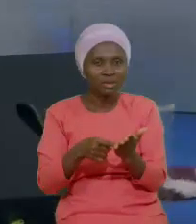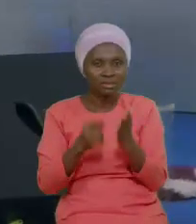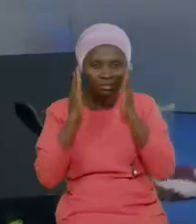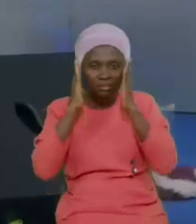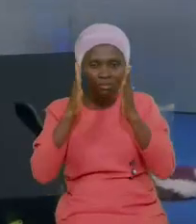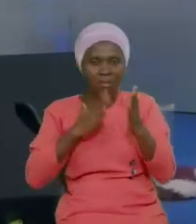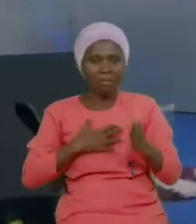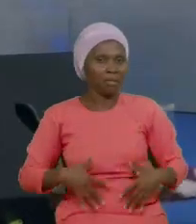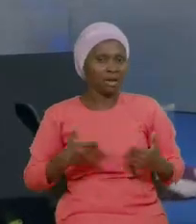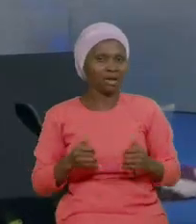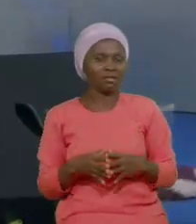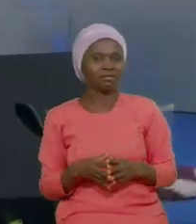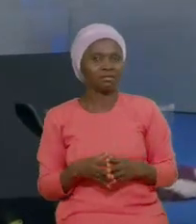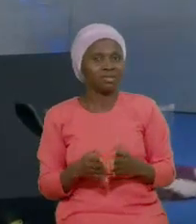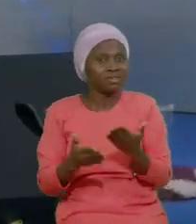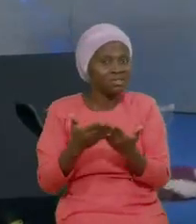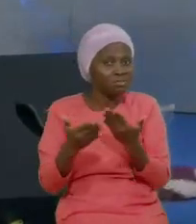A simple question.